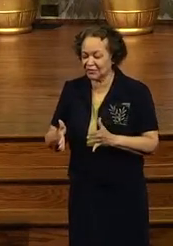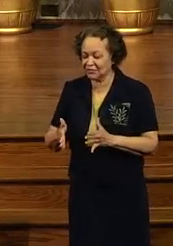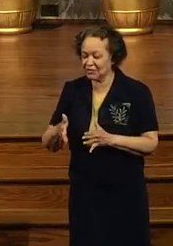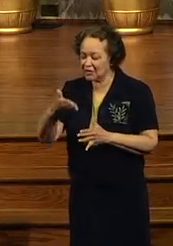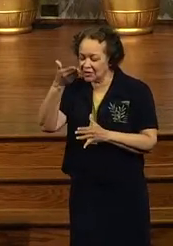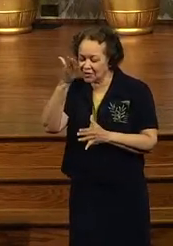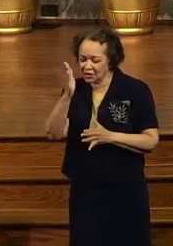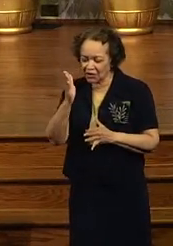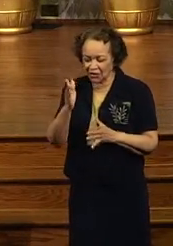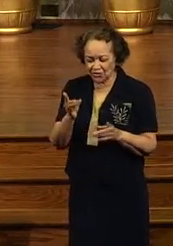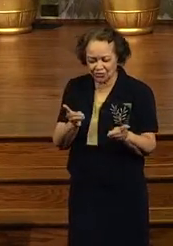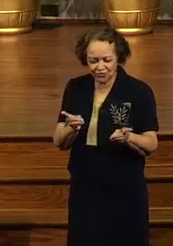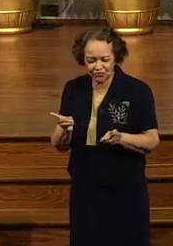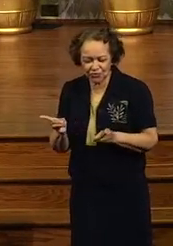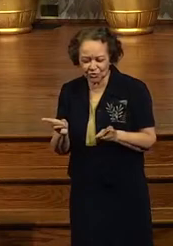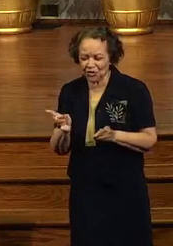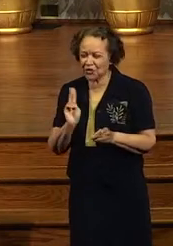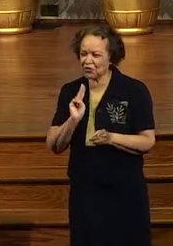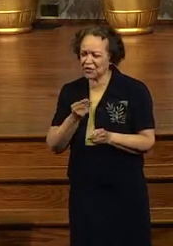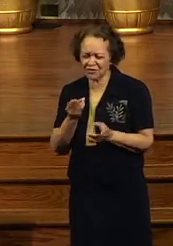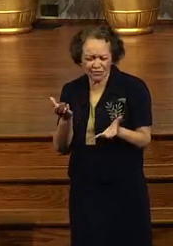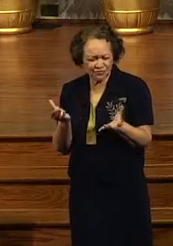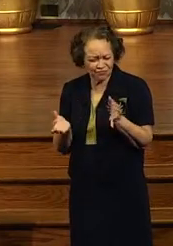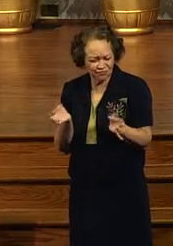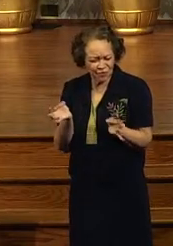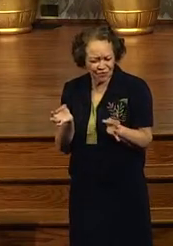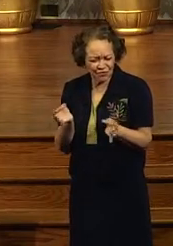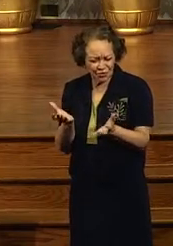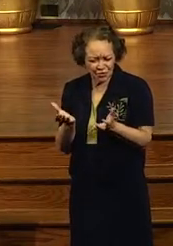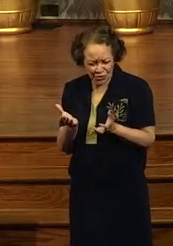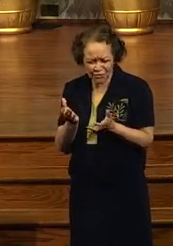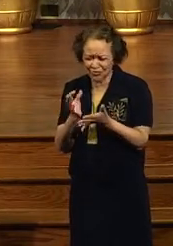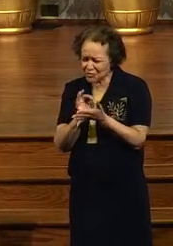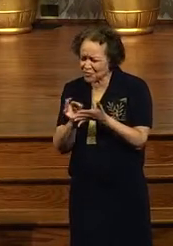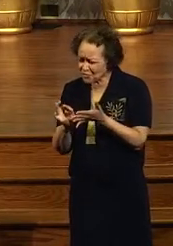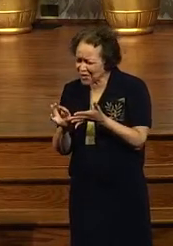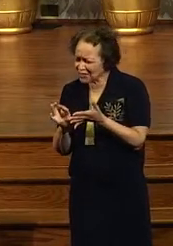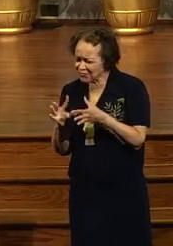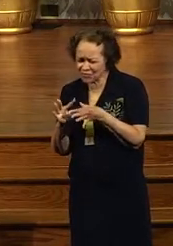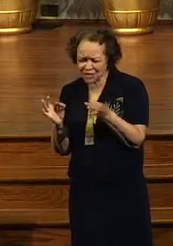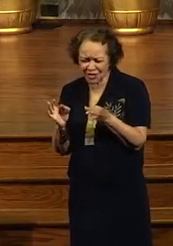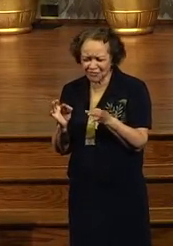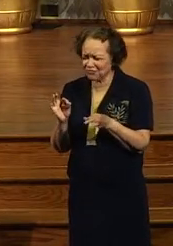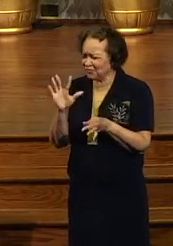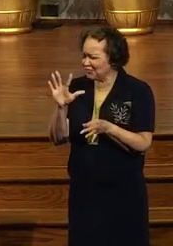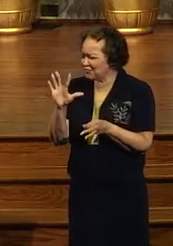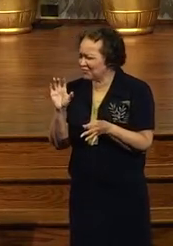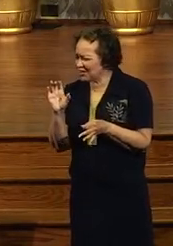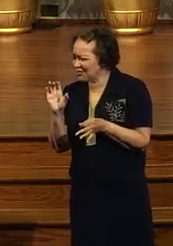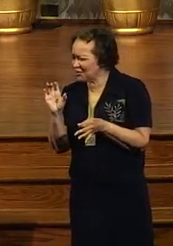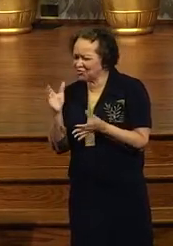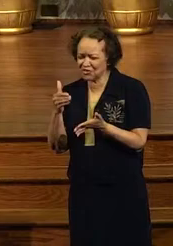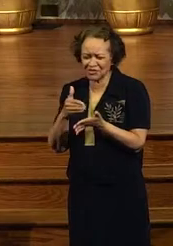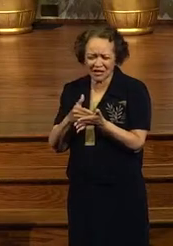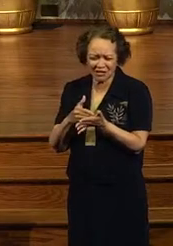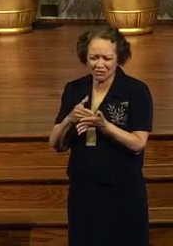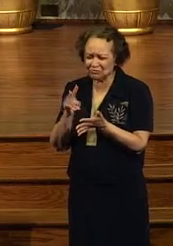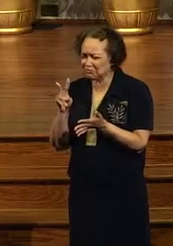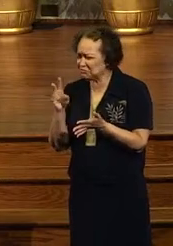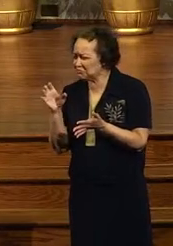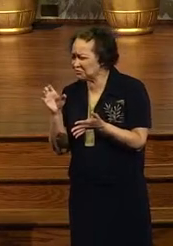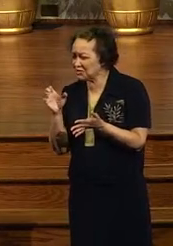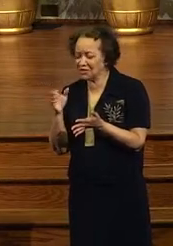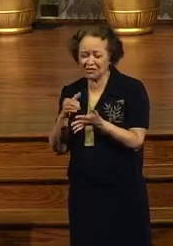should participate, some of you today, if you want to write that check today for $500, $250, whatever God places upon your